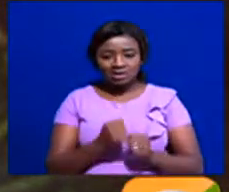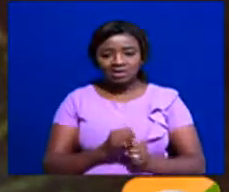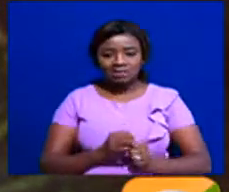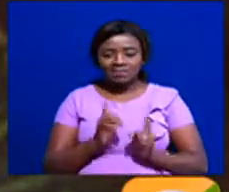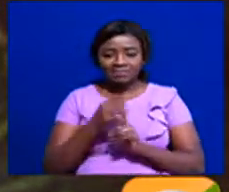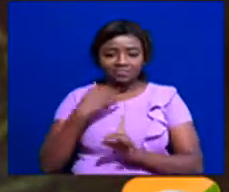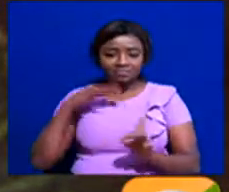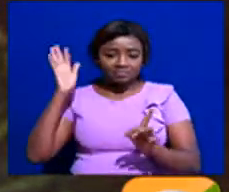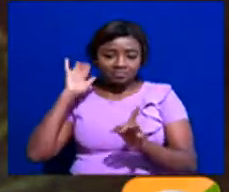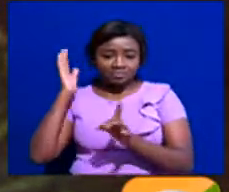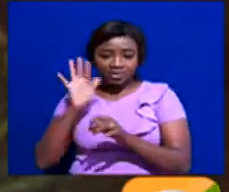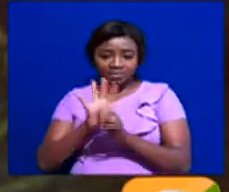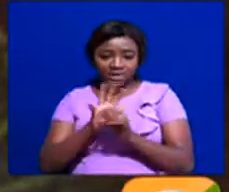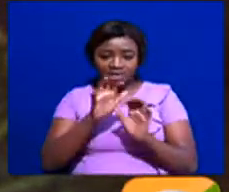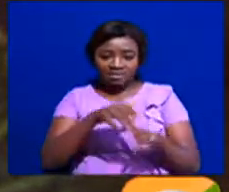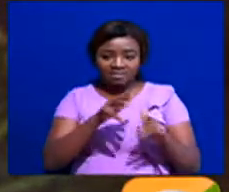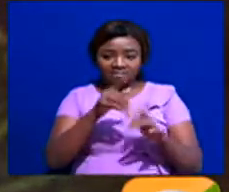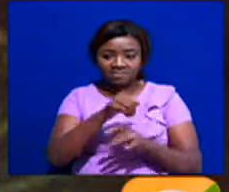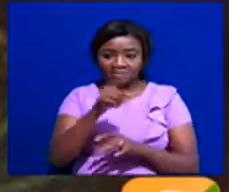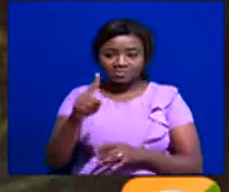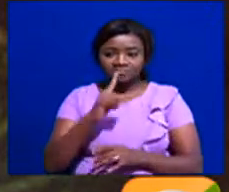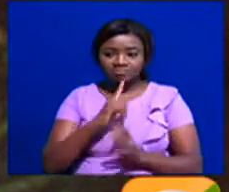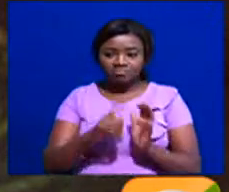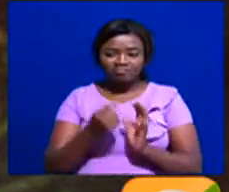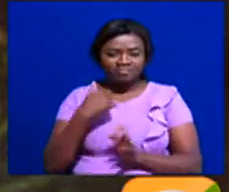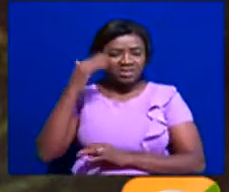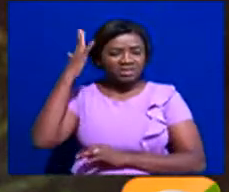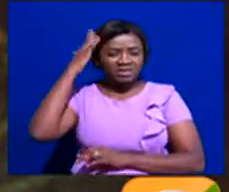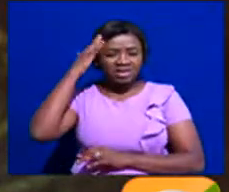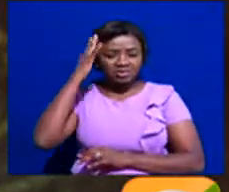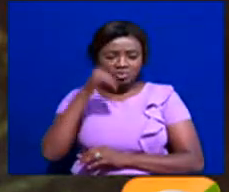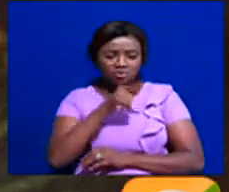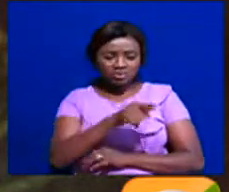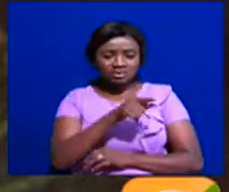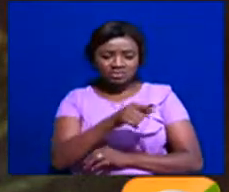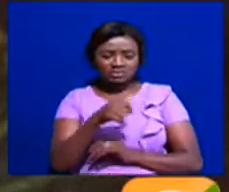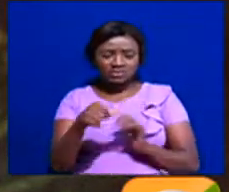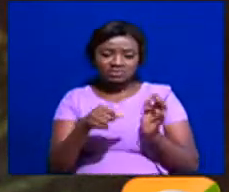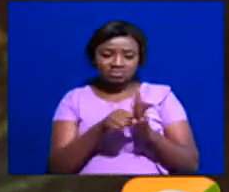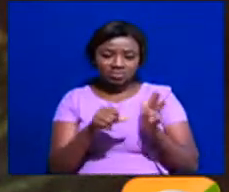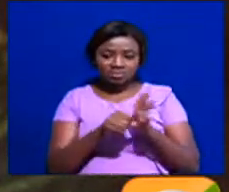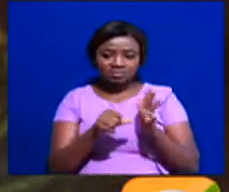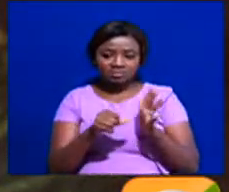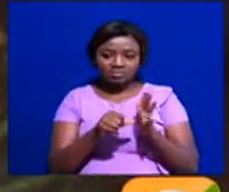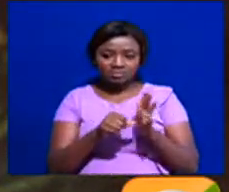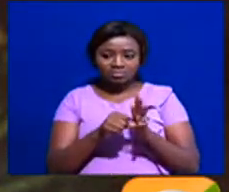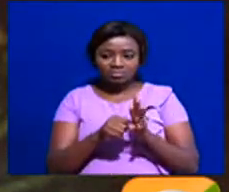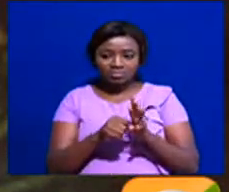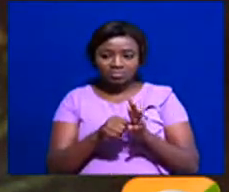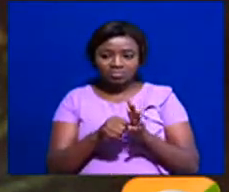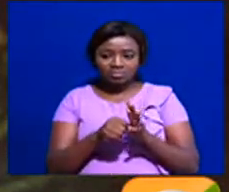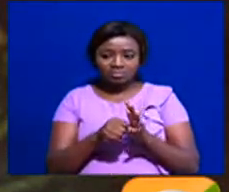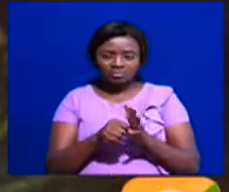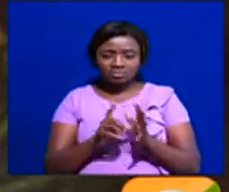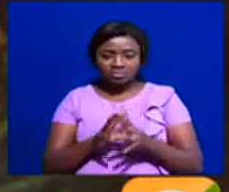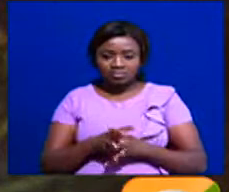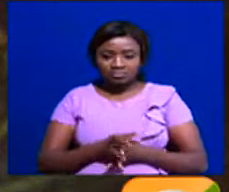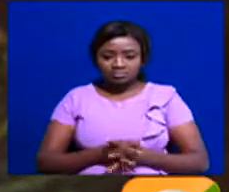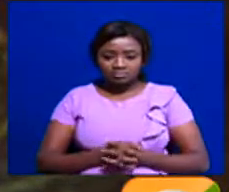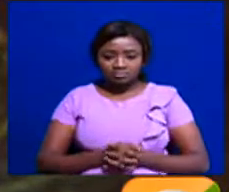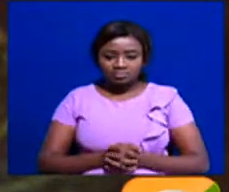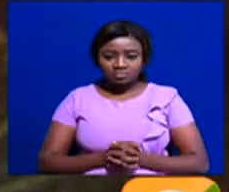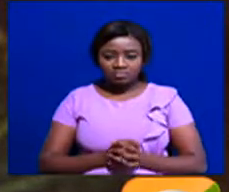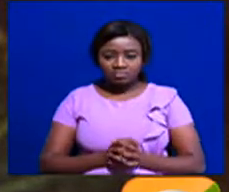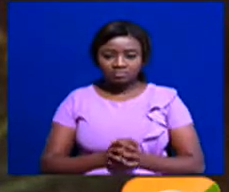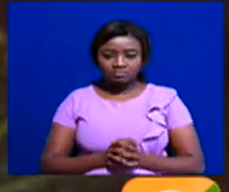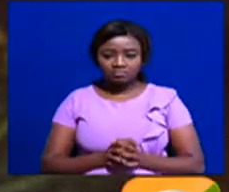farmers in many countries is that they know that their crop will be bought. Okay, but it will be bought, as Frederick said,